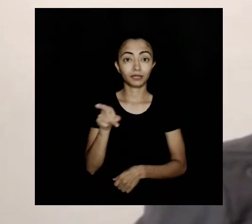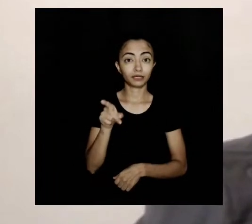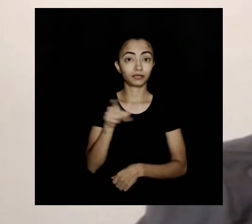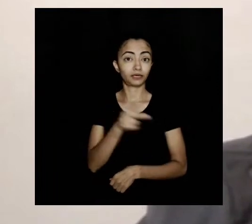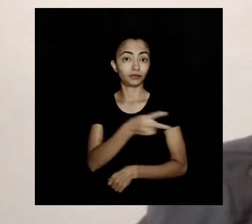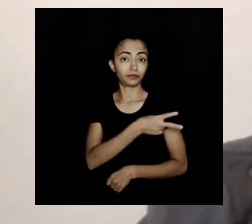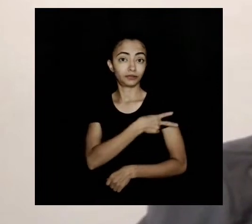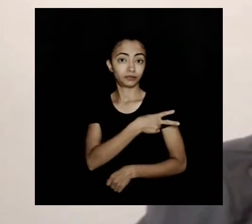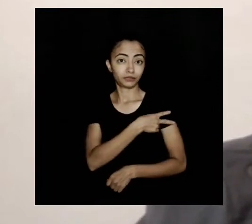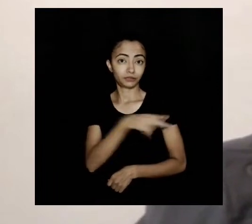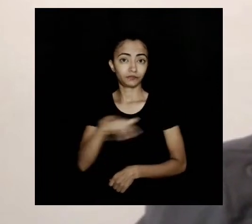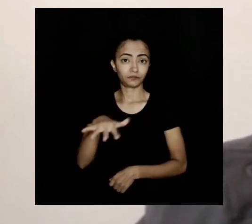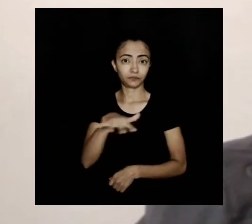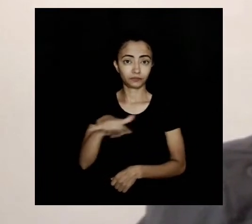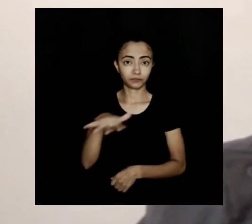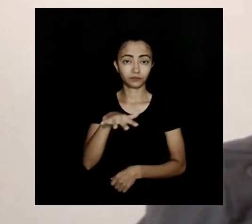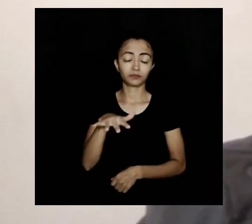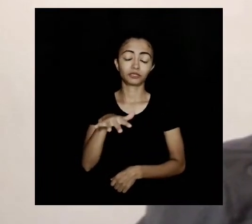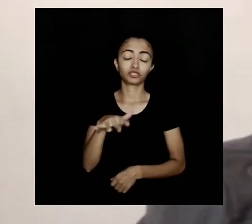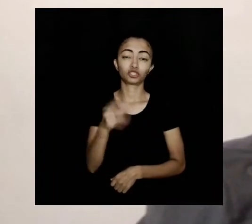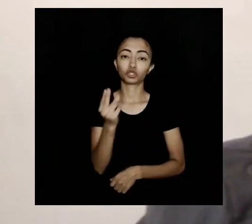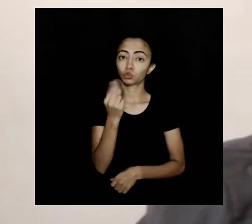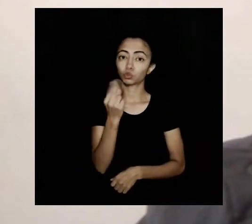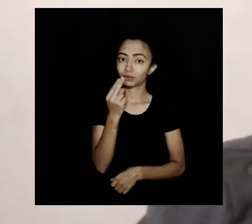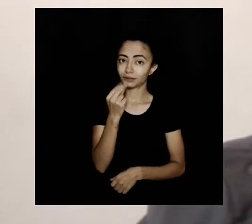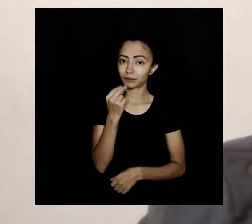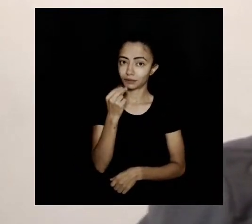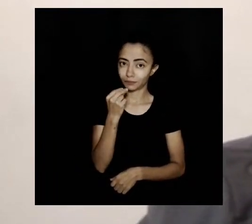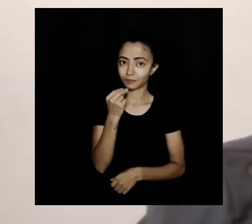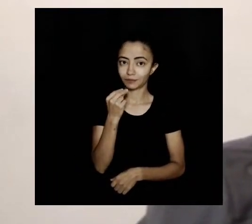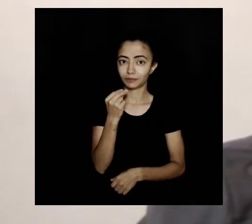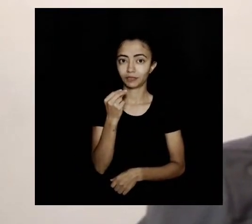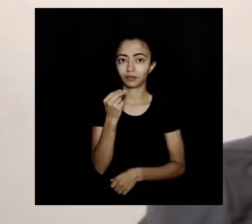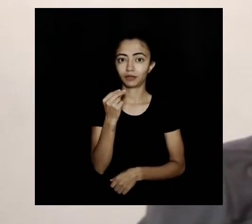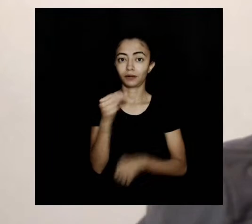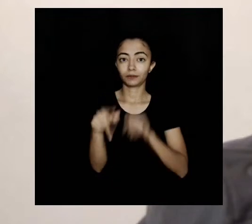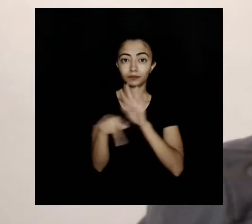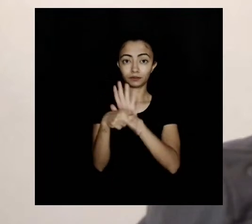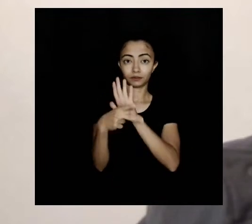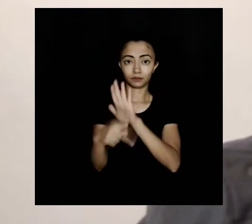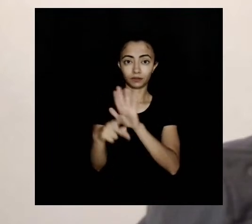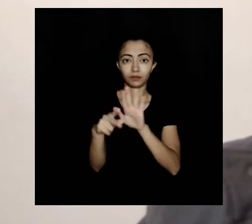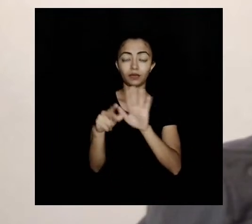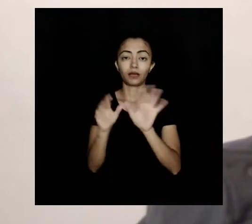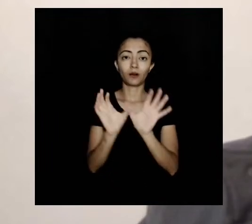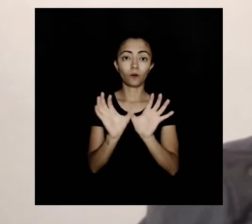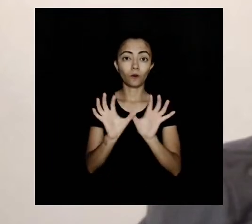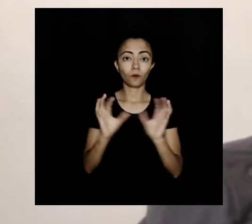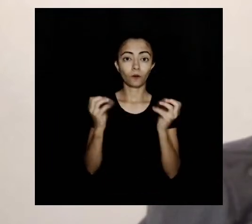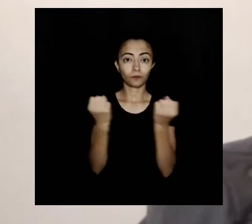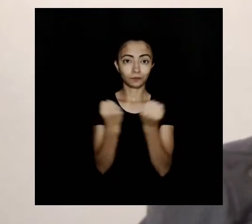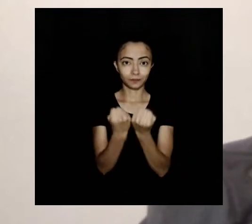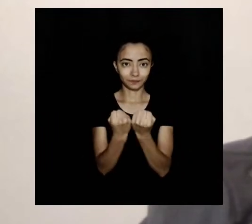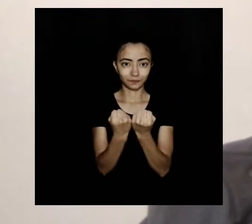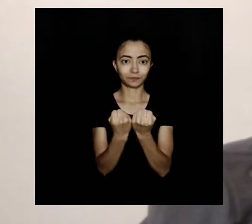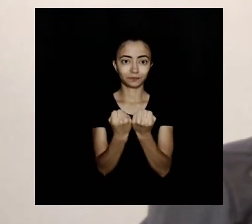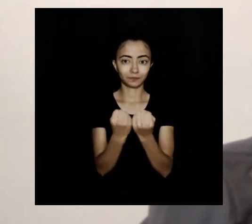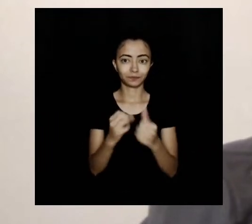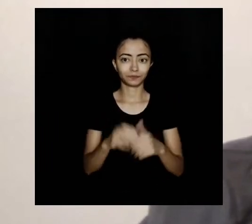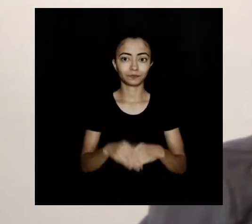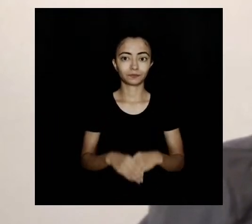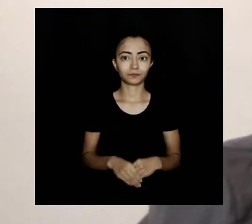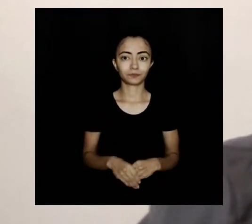He is the leader of the Nutrition Department of WHO.